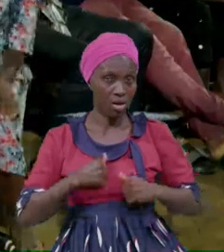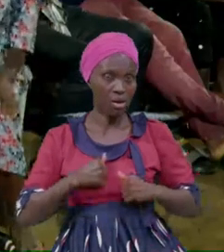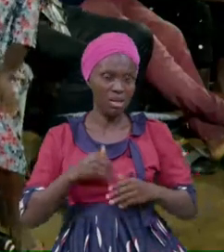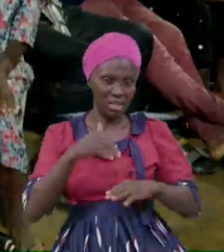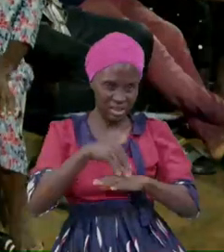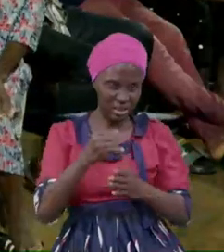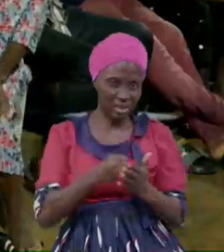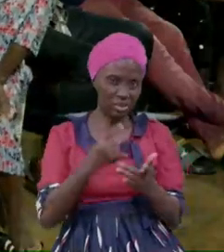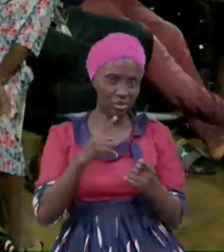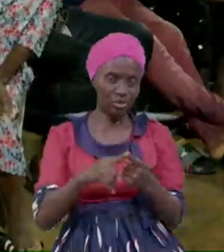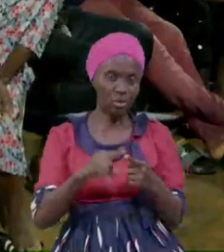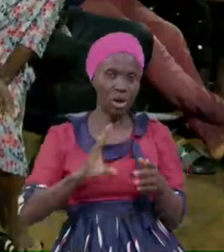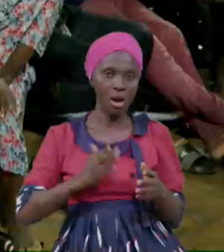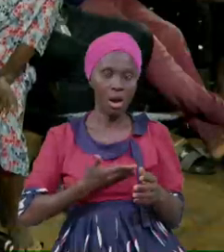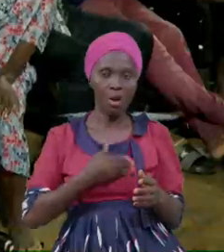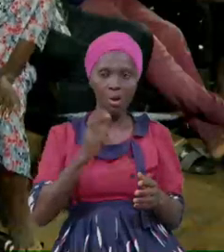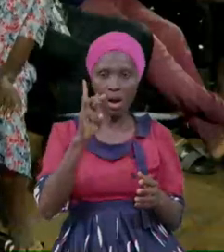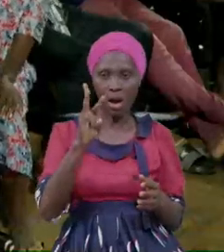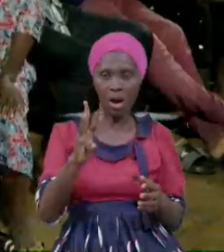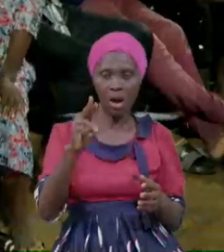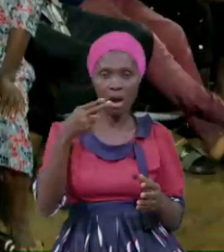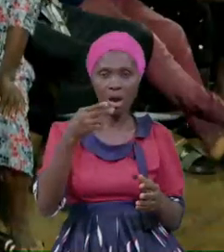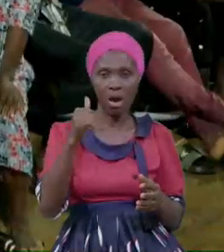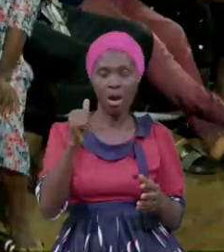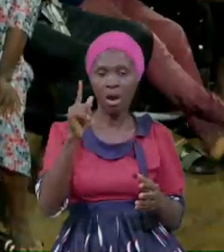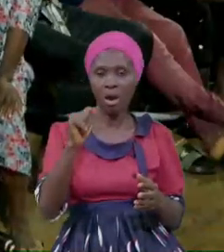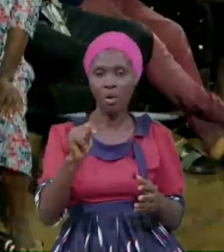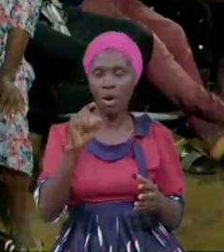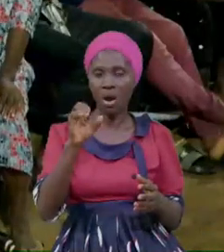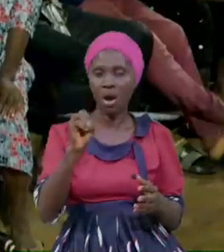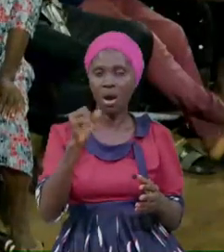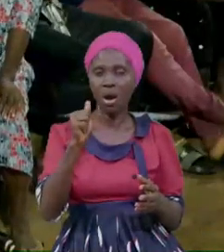WhatsApp to